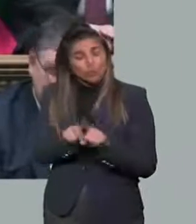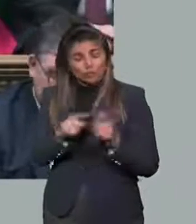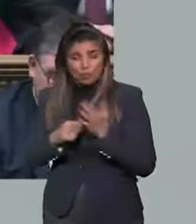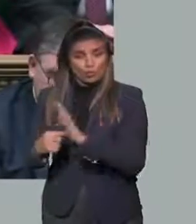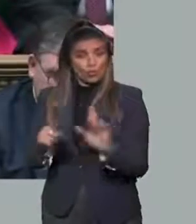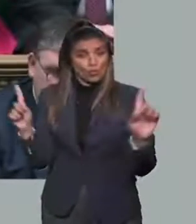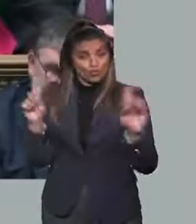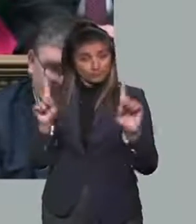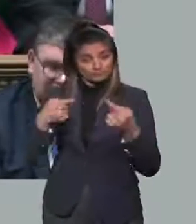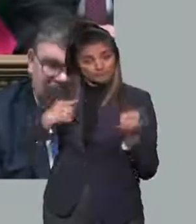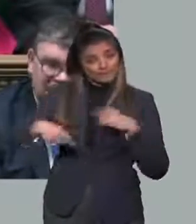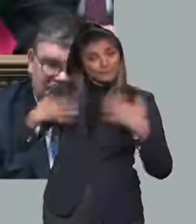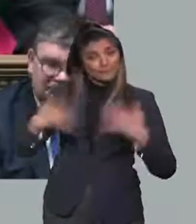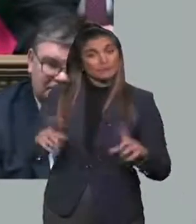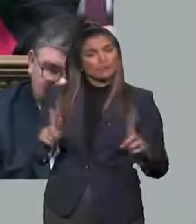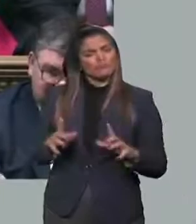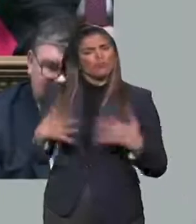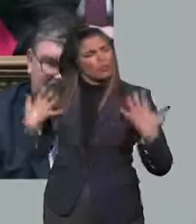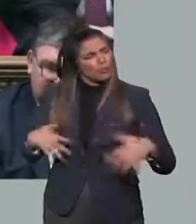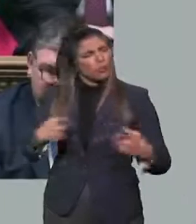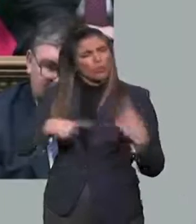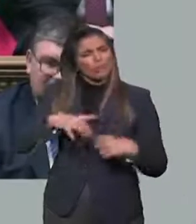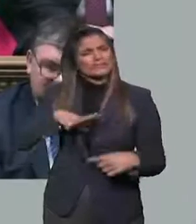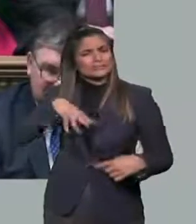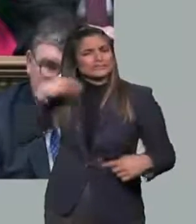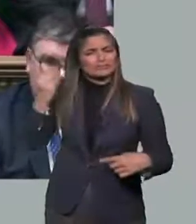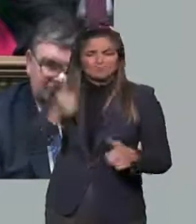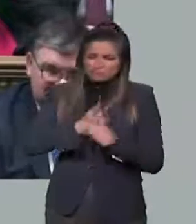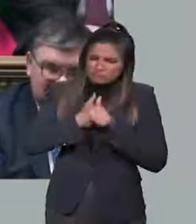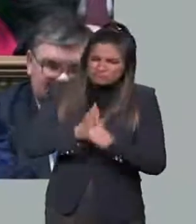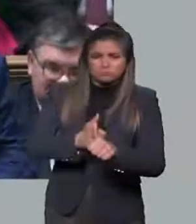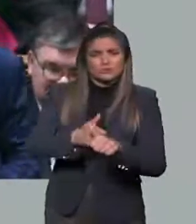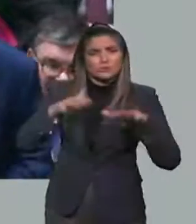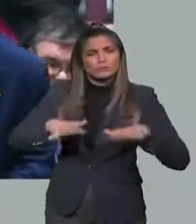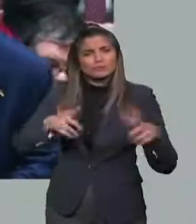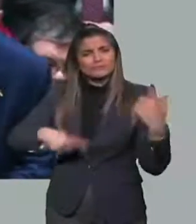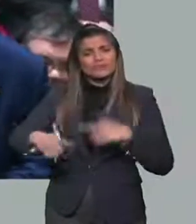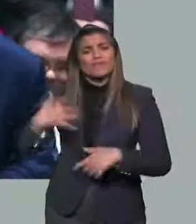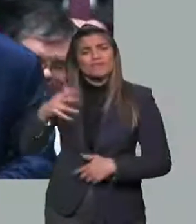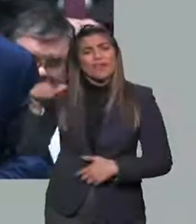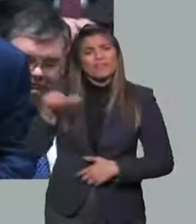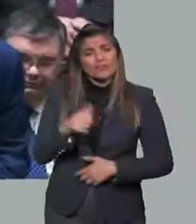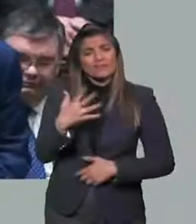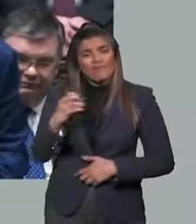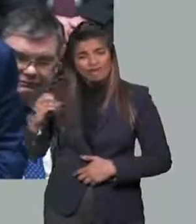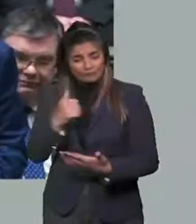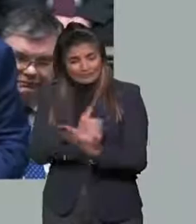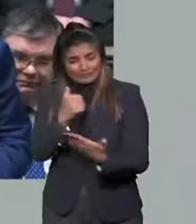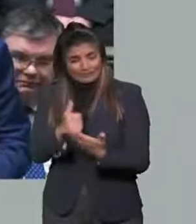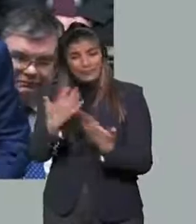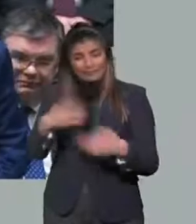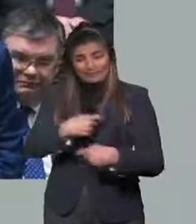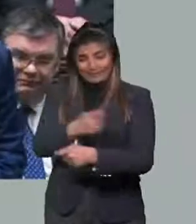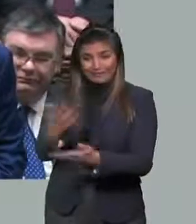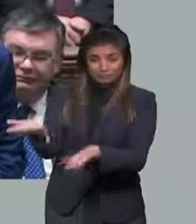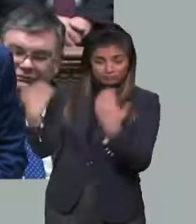Mr. Speaker, the big-hearted spirit of this government and indeed this nation, with the 5,500 visas granted to Ukrainians to